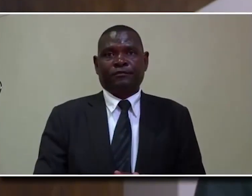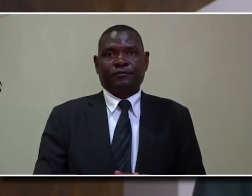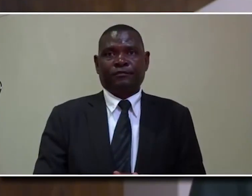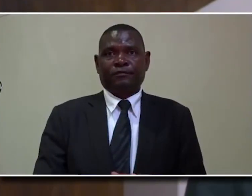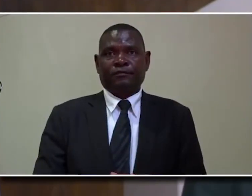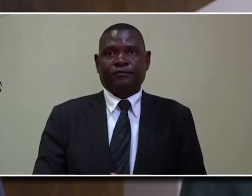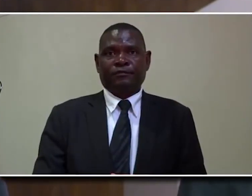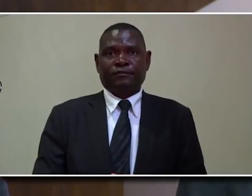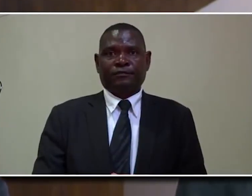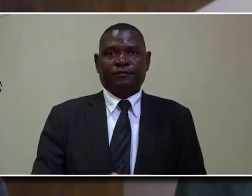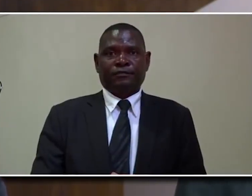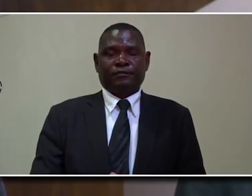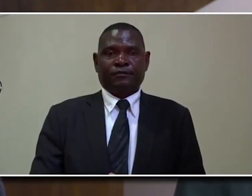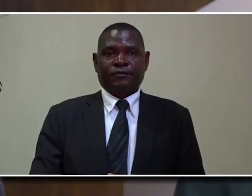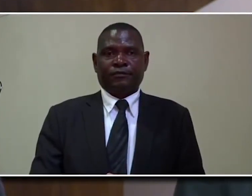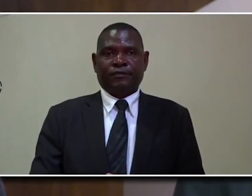We are being urged to be